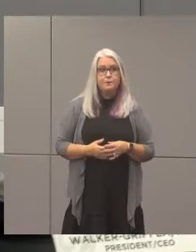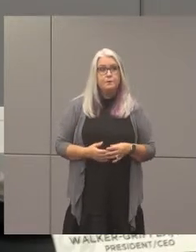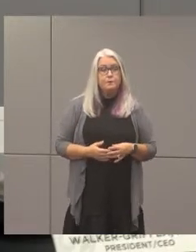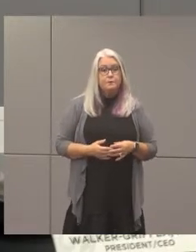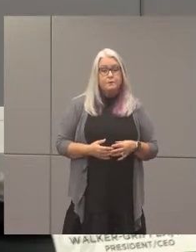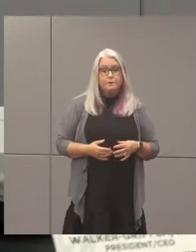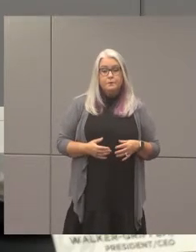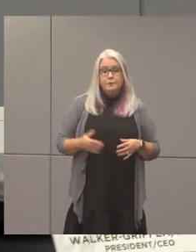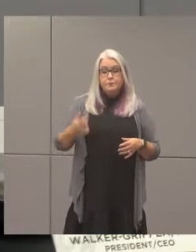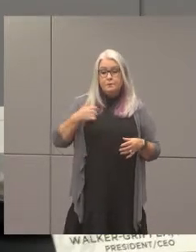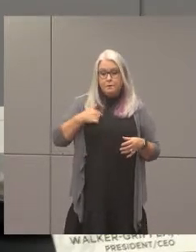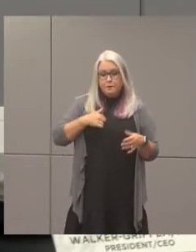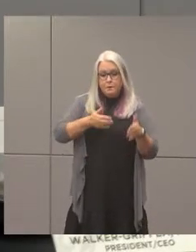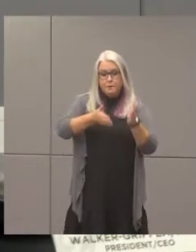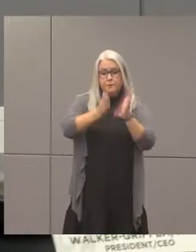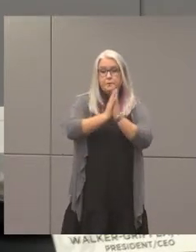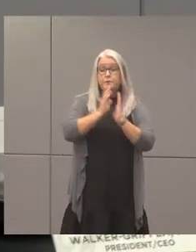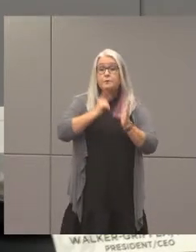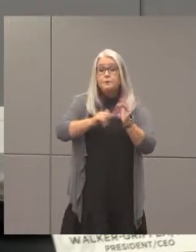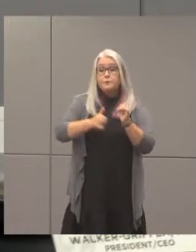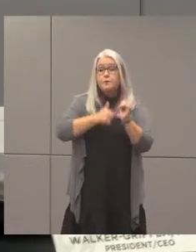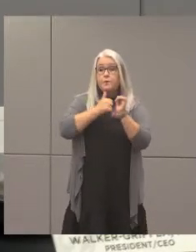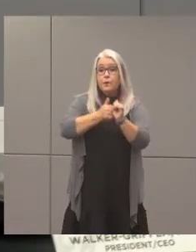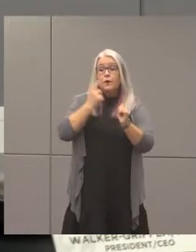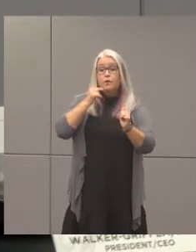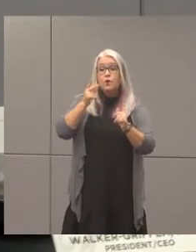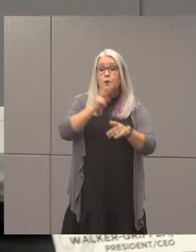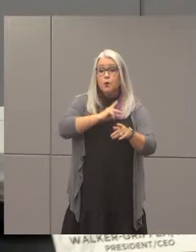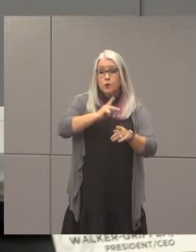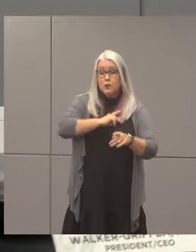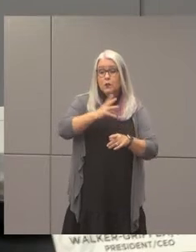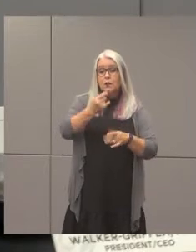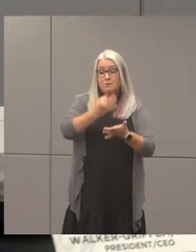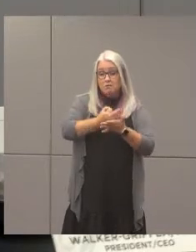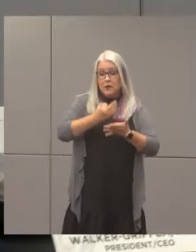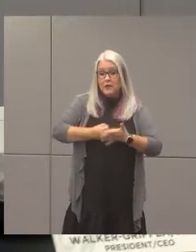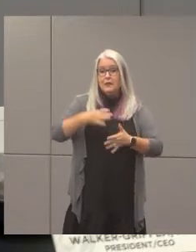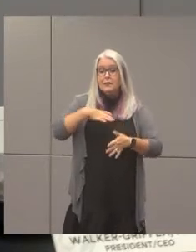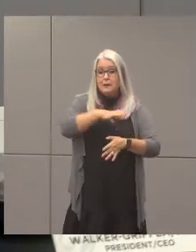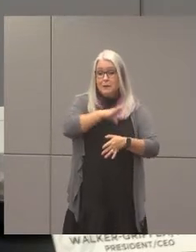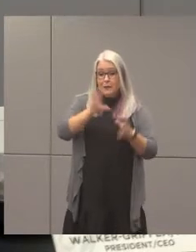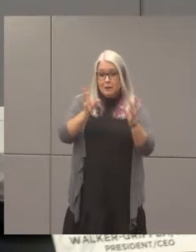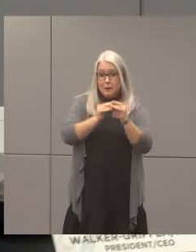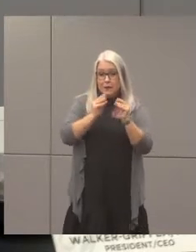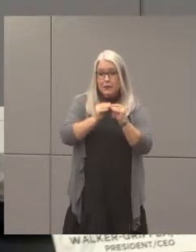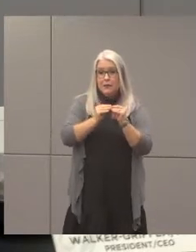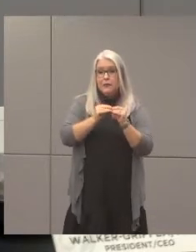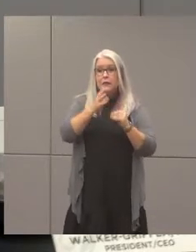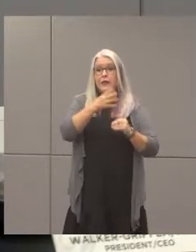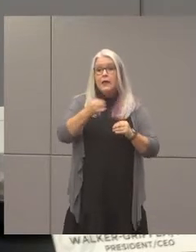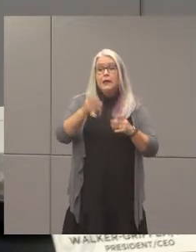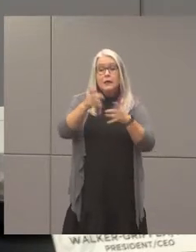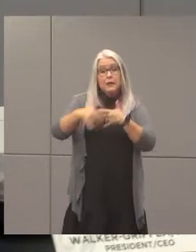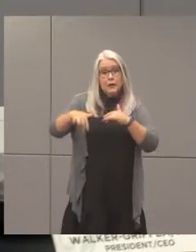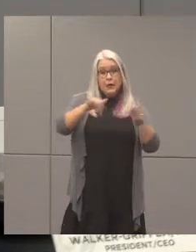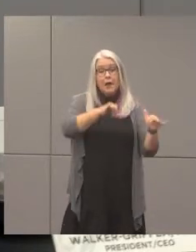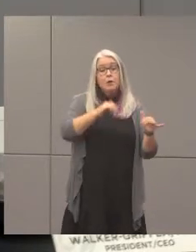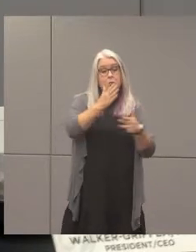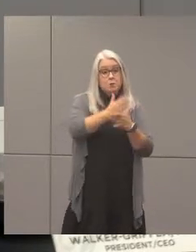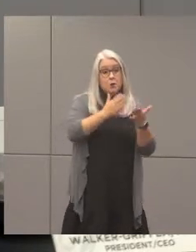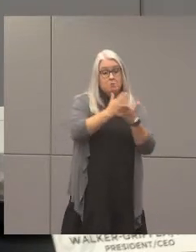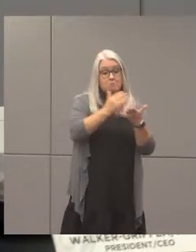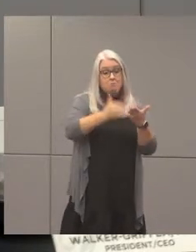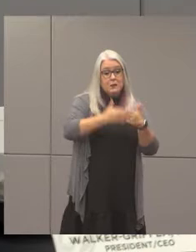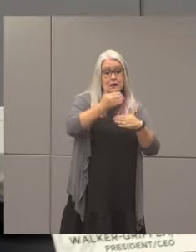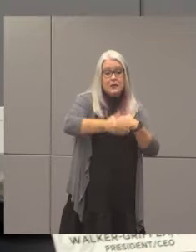I request the following to be read at the next Personnel and Finance Committee meetings, as well as during the public comment portion of the next board meeting, whether you